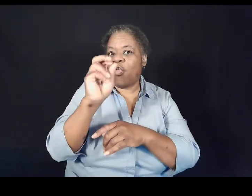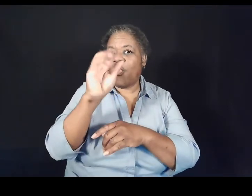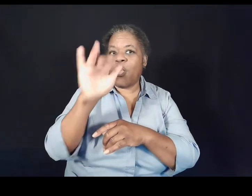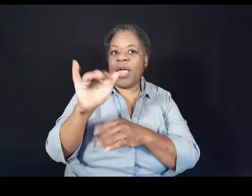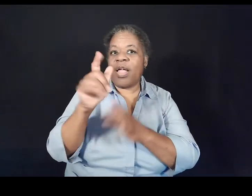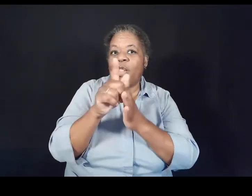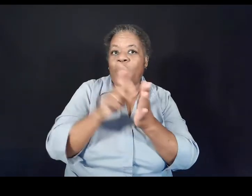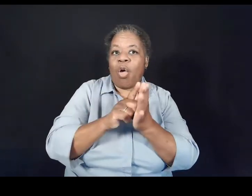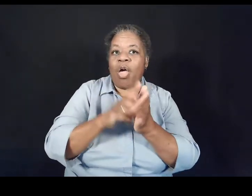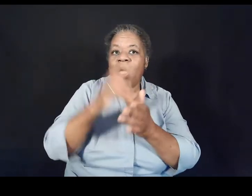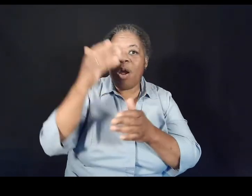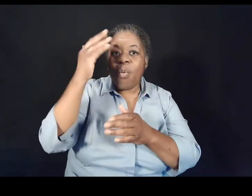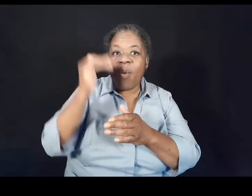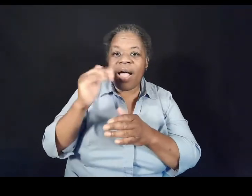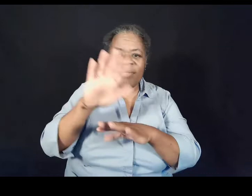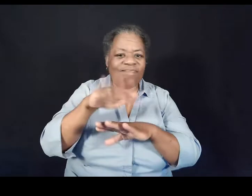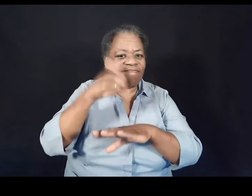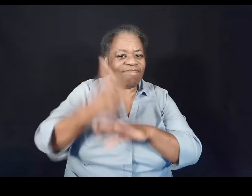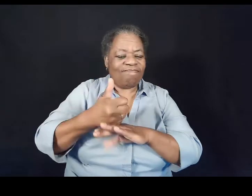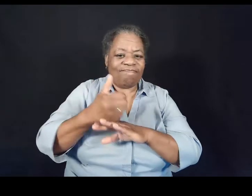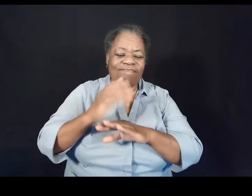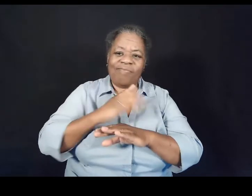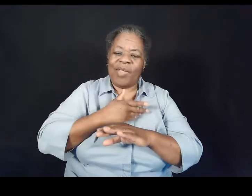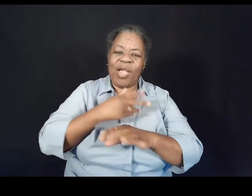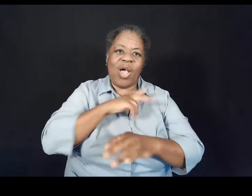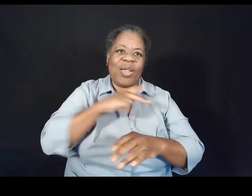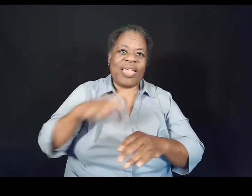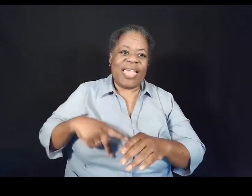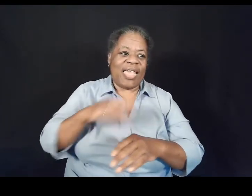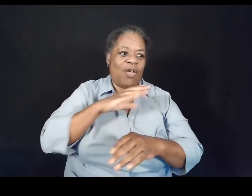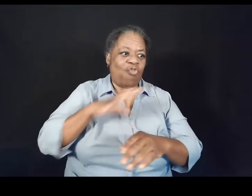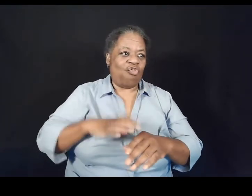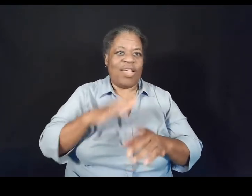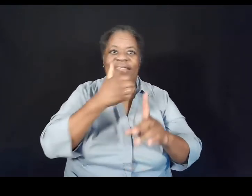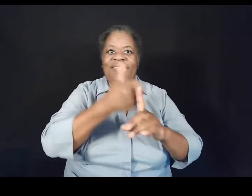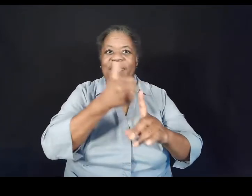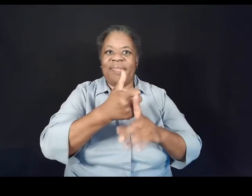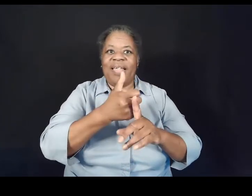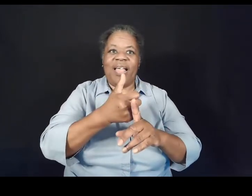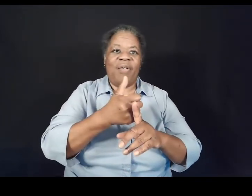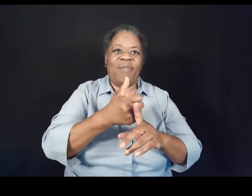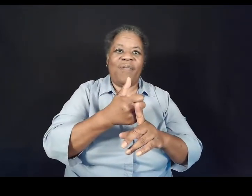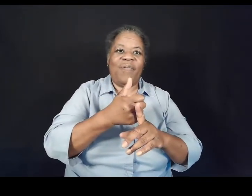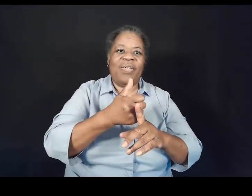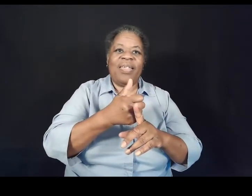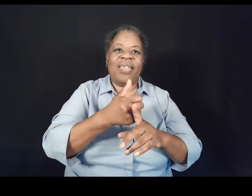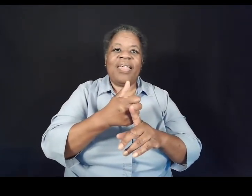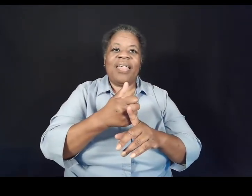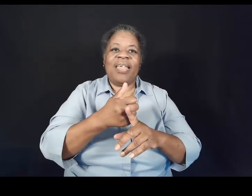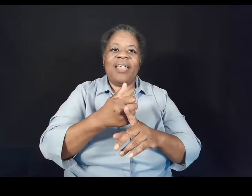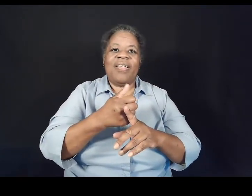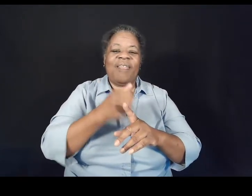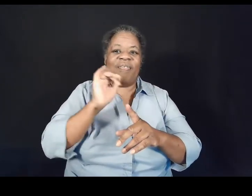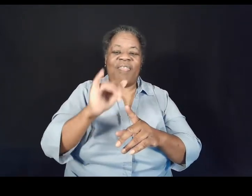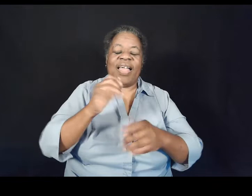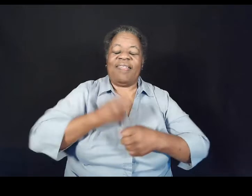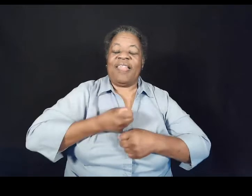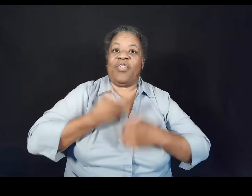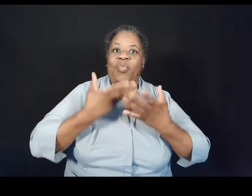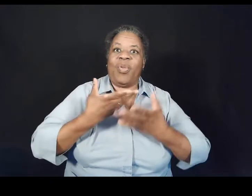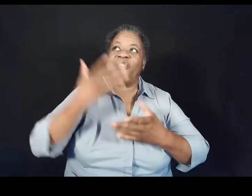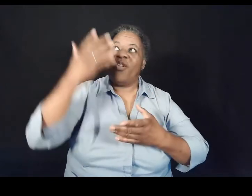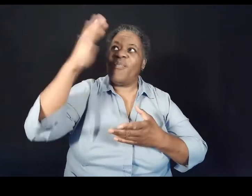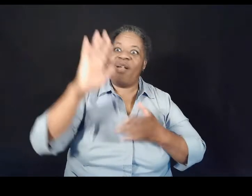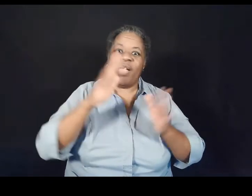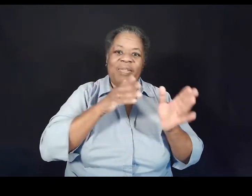set forth by our King, Christ himself, as the ultimate and supreme expression of God's will for